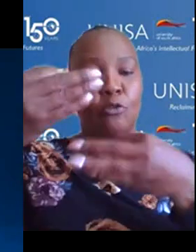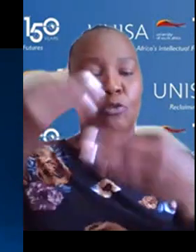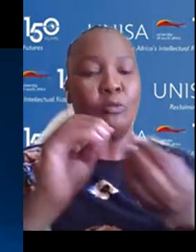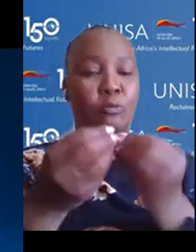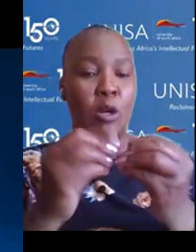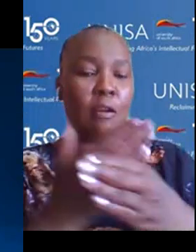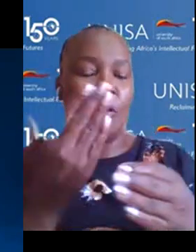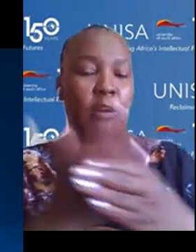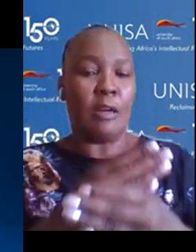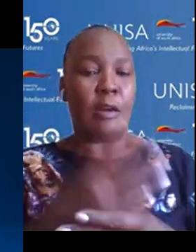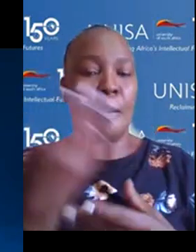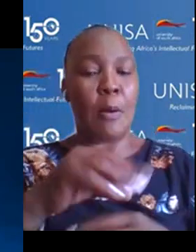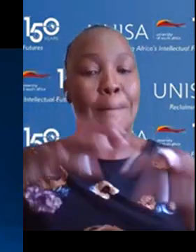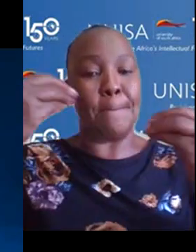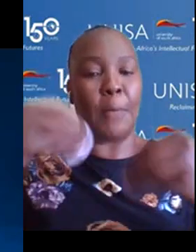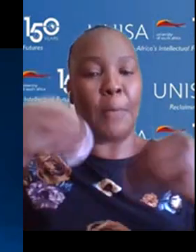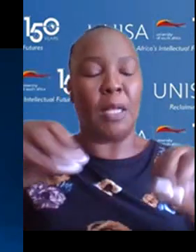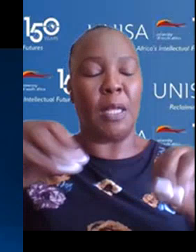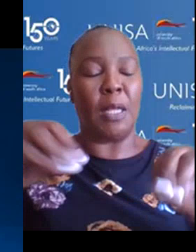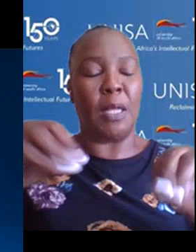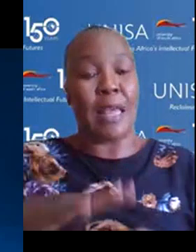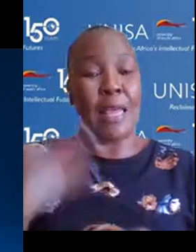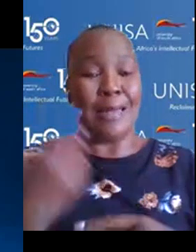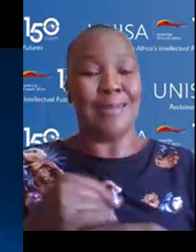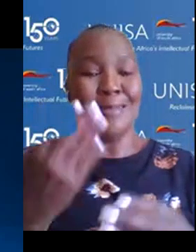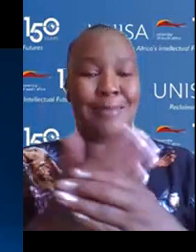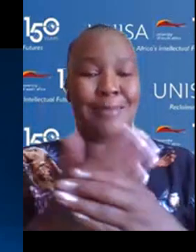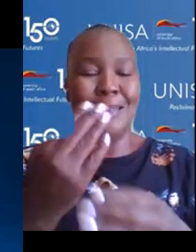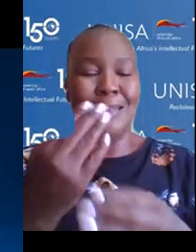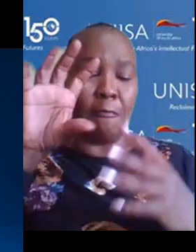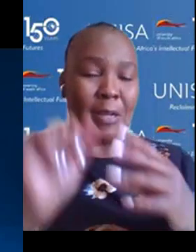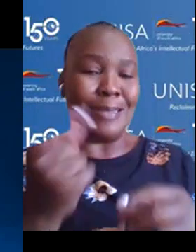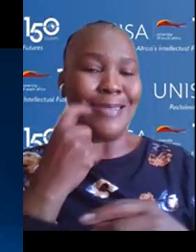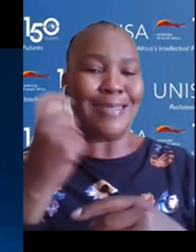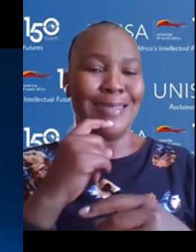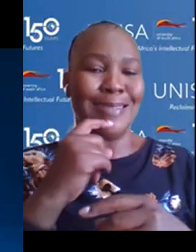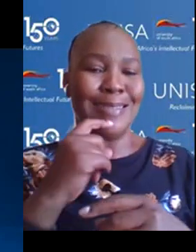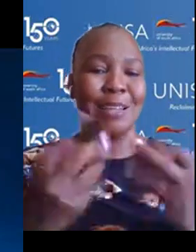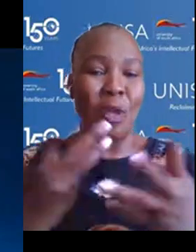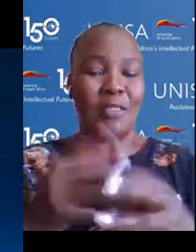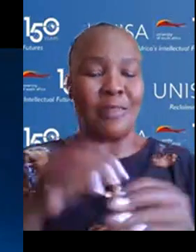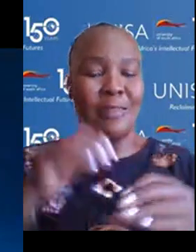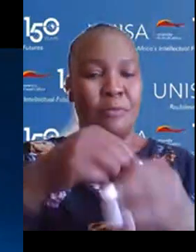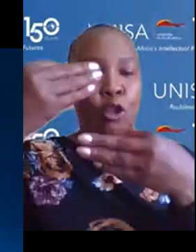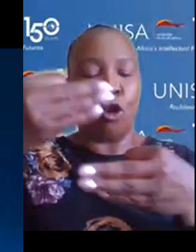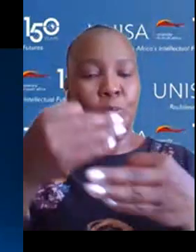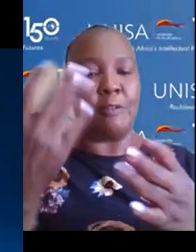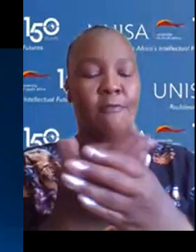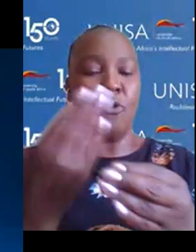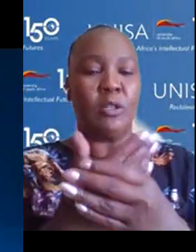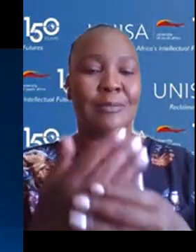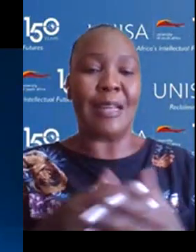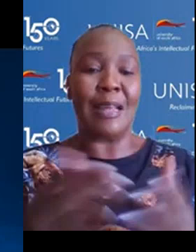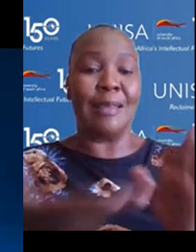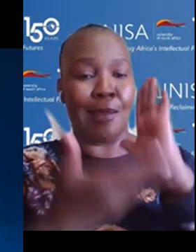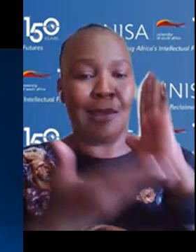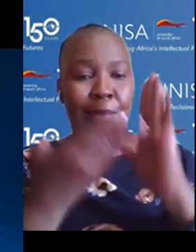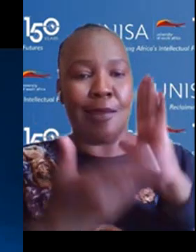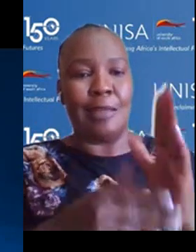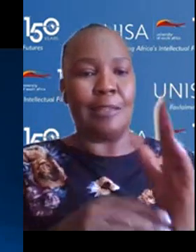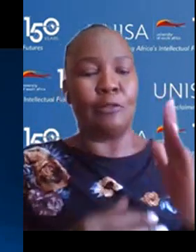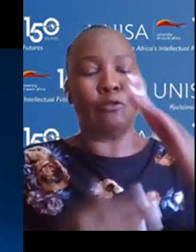folder called Business. And since I want to find it easily, I will create it inside my Documents folder. Here, I go to the top